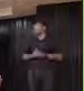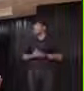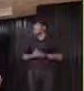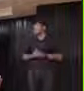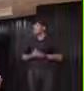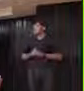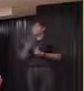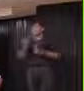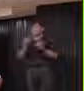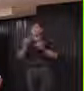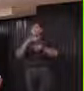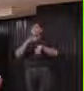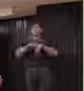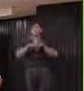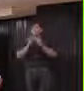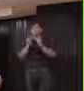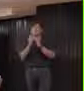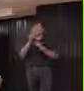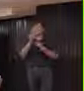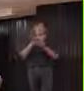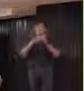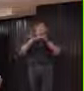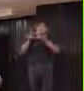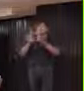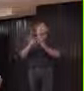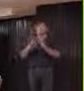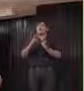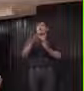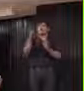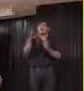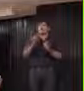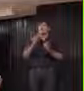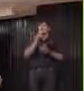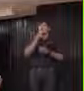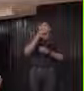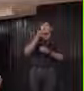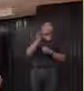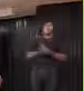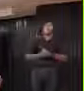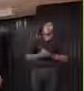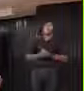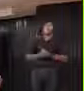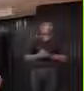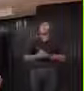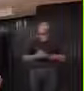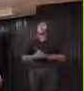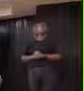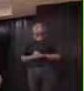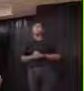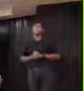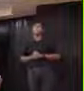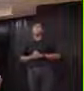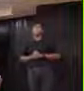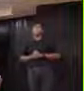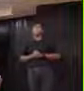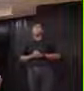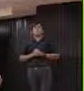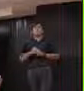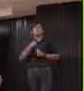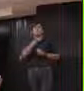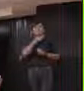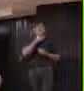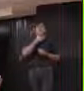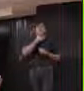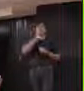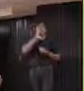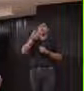time, we'll take a few questions together. There was one at the back there in the check shirt. Yeah, if you could get one. I had promised Mr.